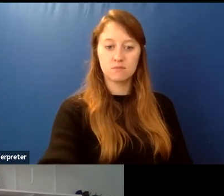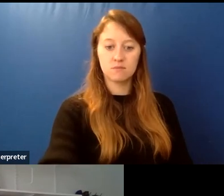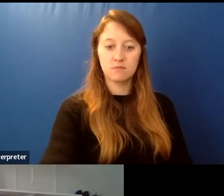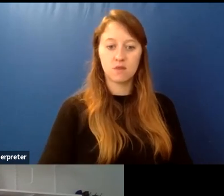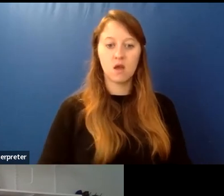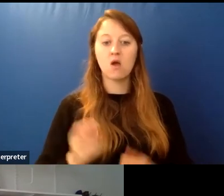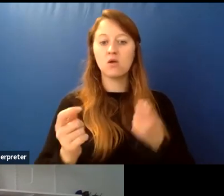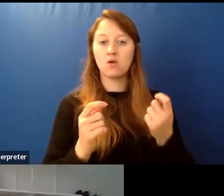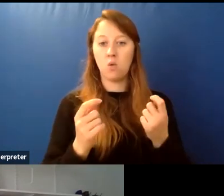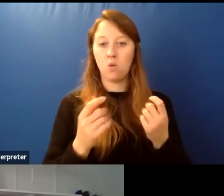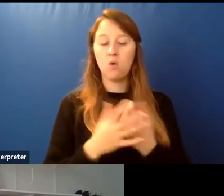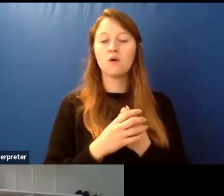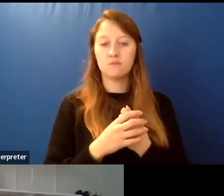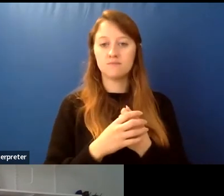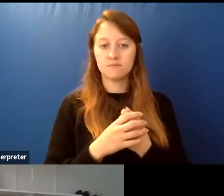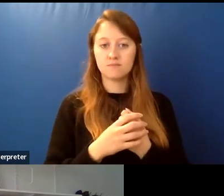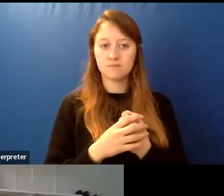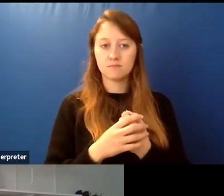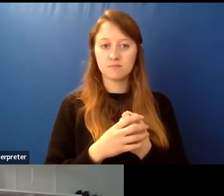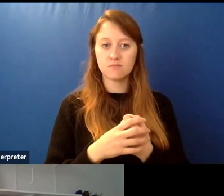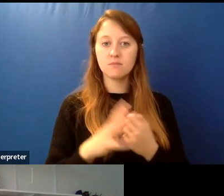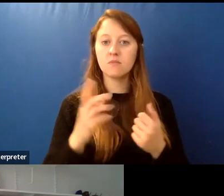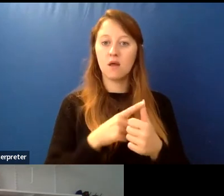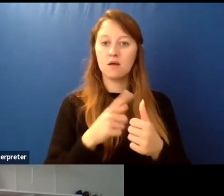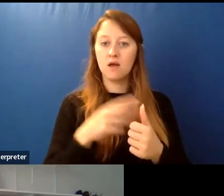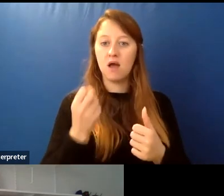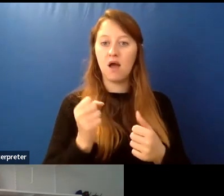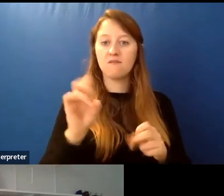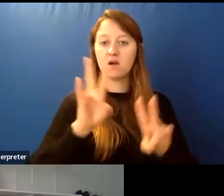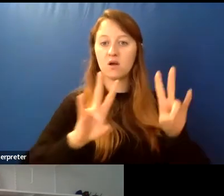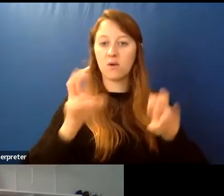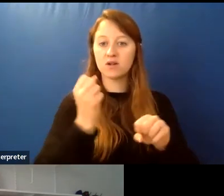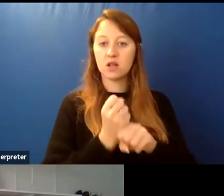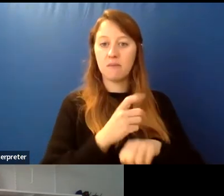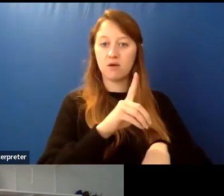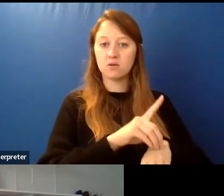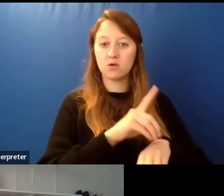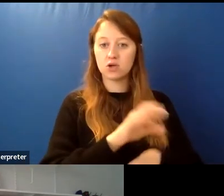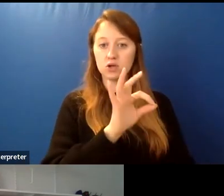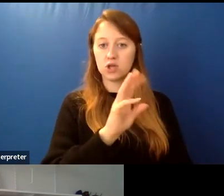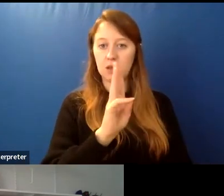So there's a question here about GPs and providing abortions.